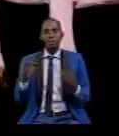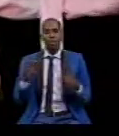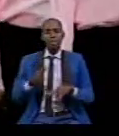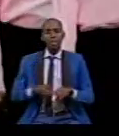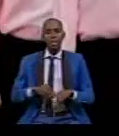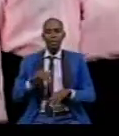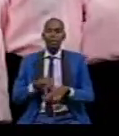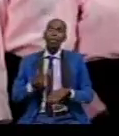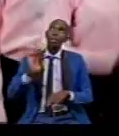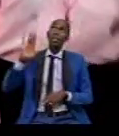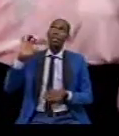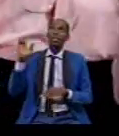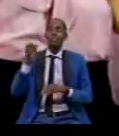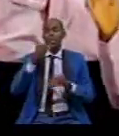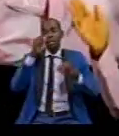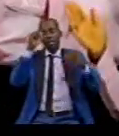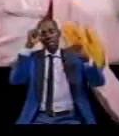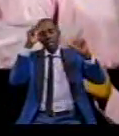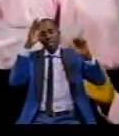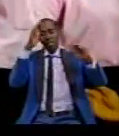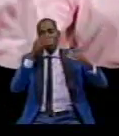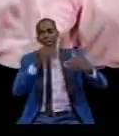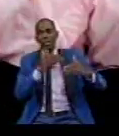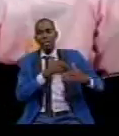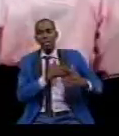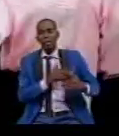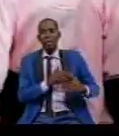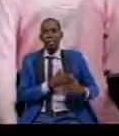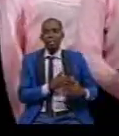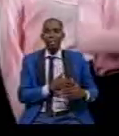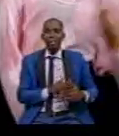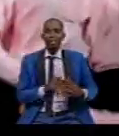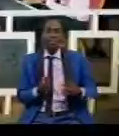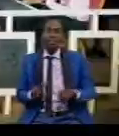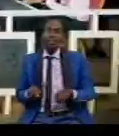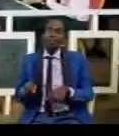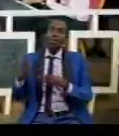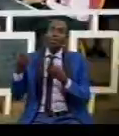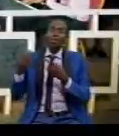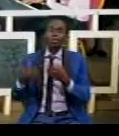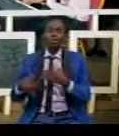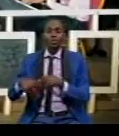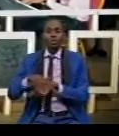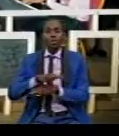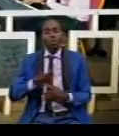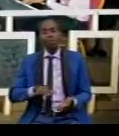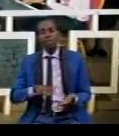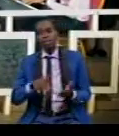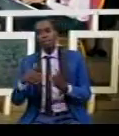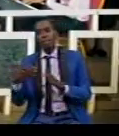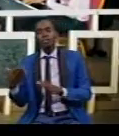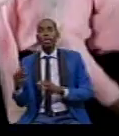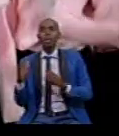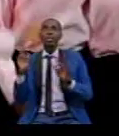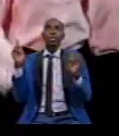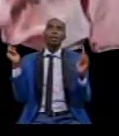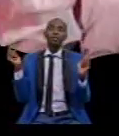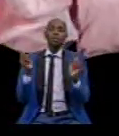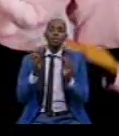proud, wondering who'll be the greatest, who'll be the highest, who'll be the